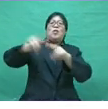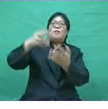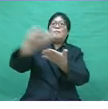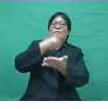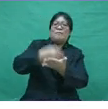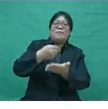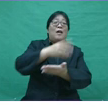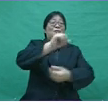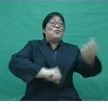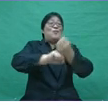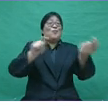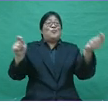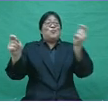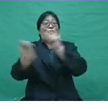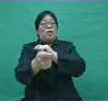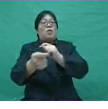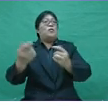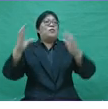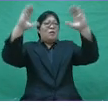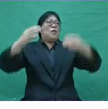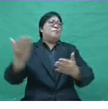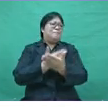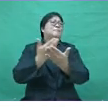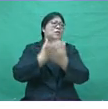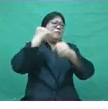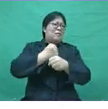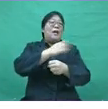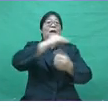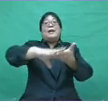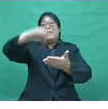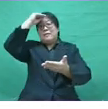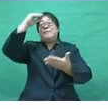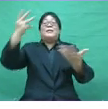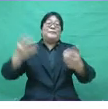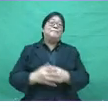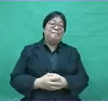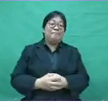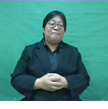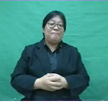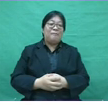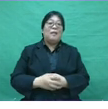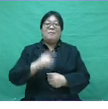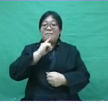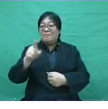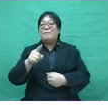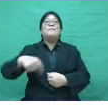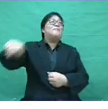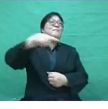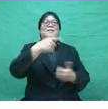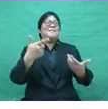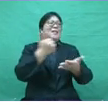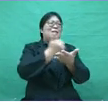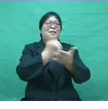the transition towards the new norms of working and learning remotely. While in propelling businesses,